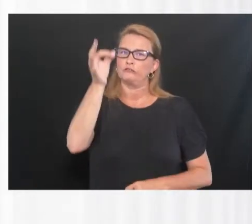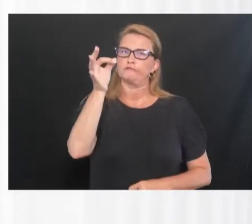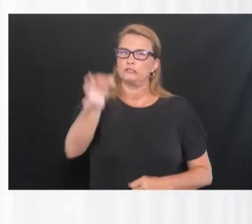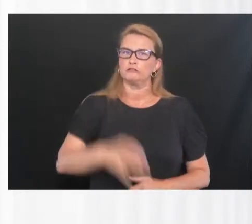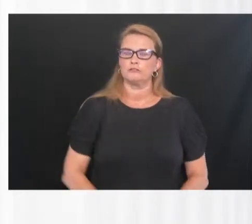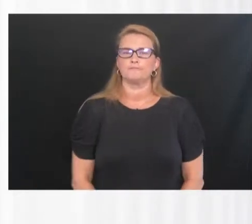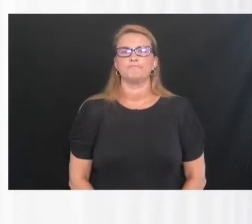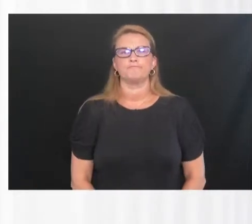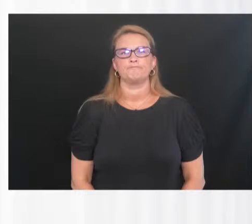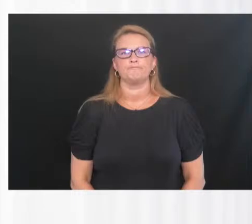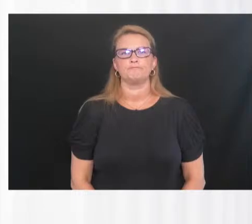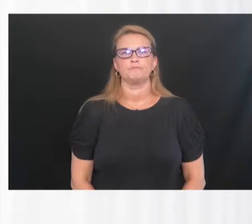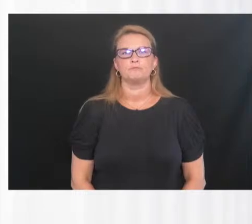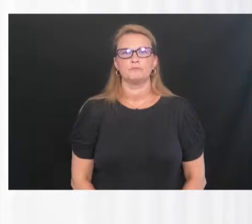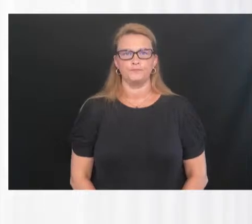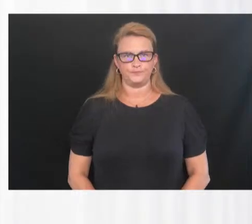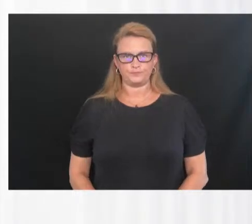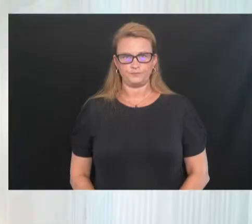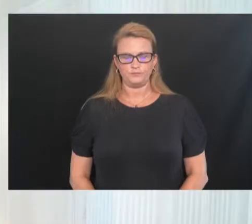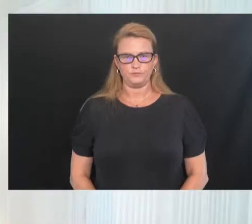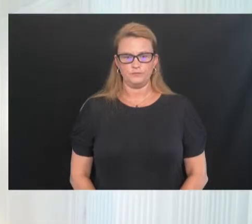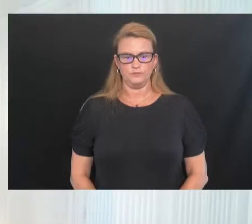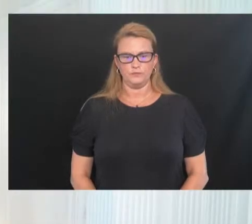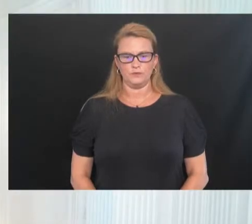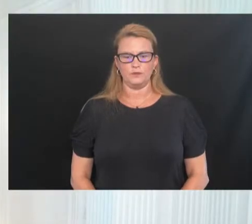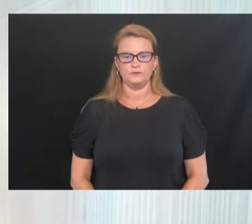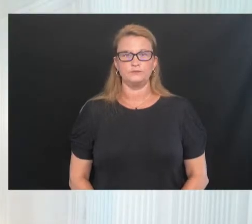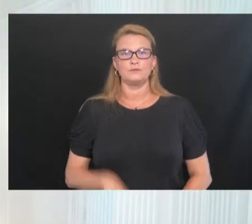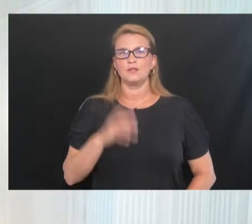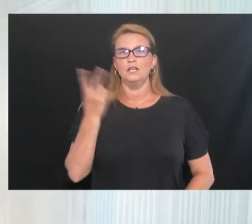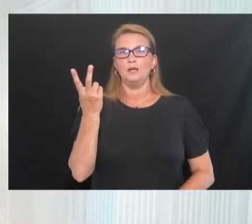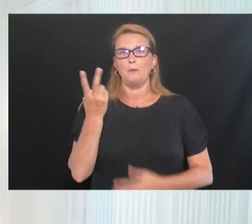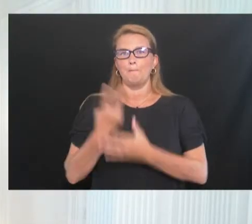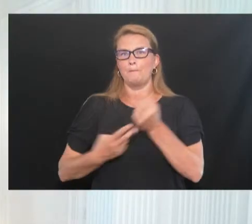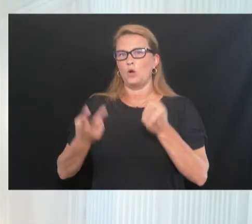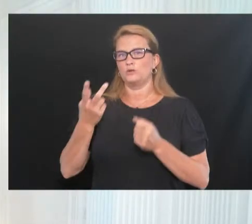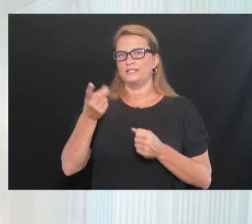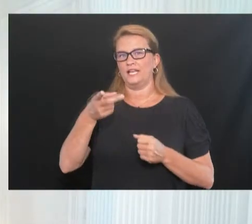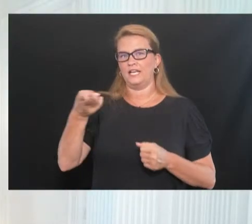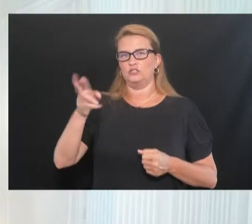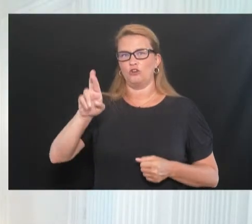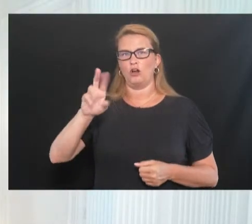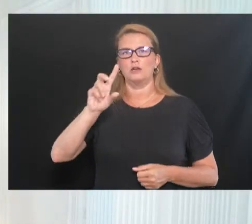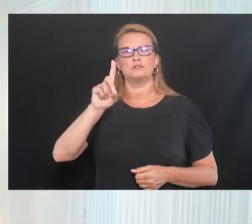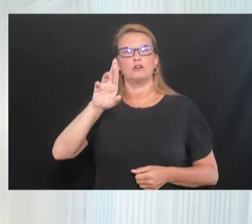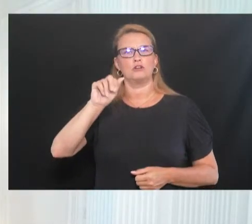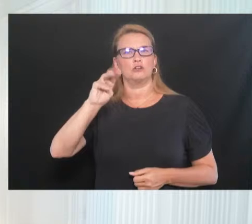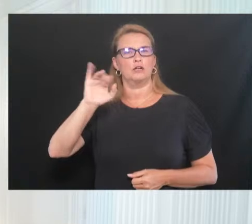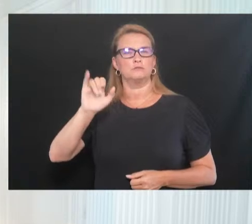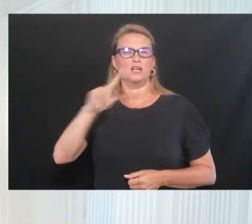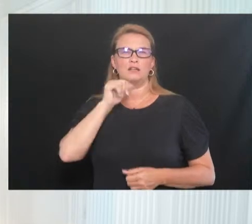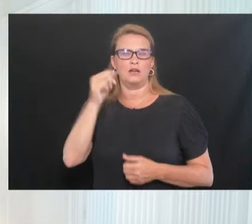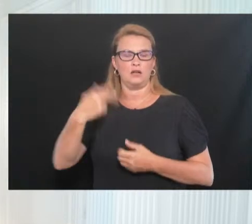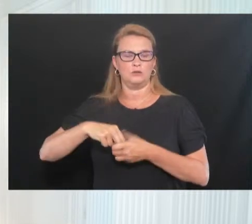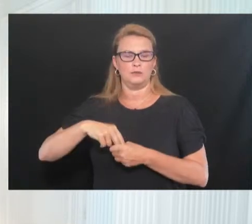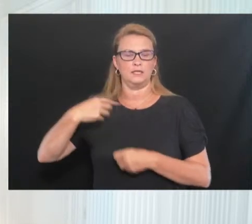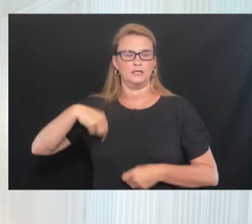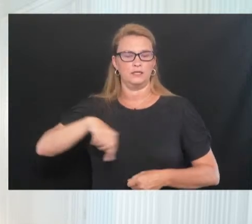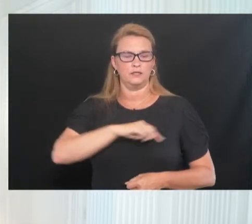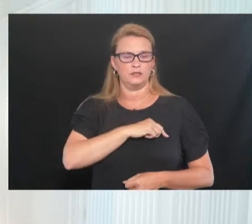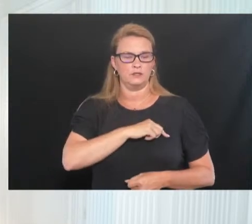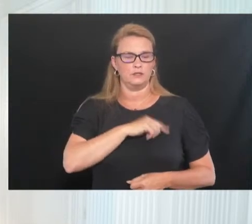sir. Dr. Ainamjad and Secretary Bill Crouch had prior engagements today and will rejoin us next week. We'll now go to questions from members of the